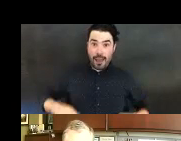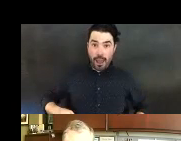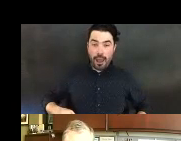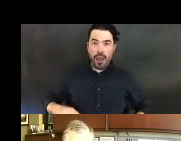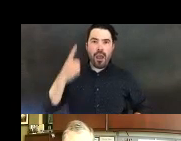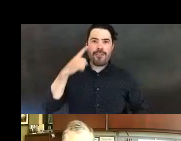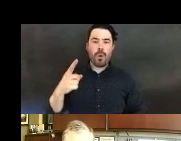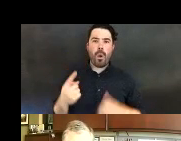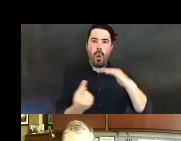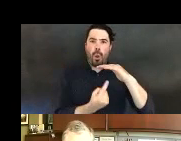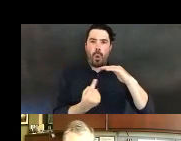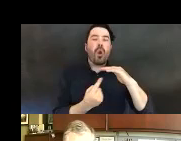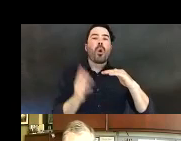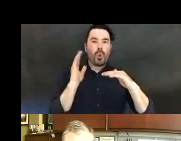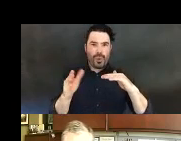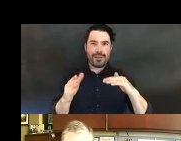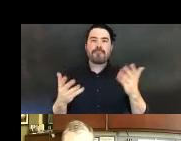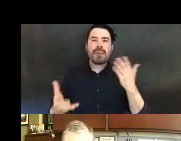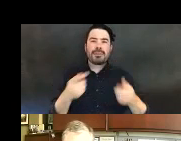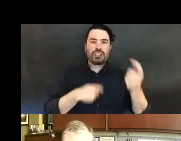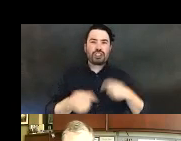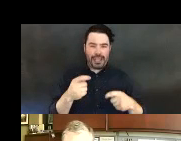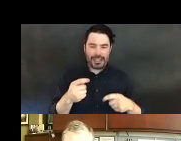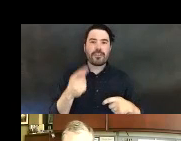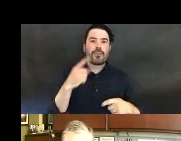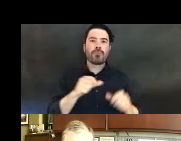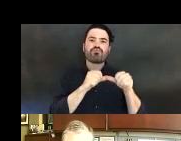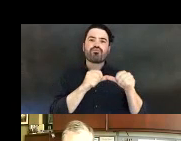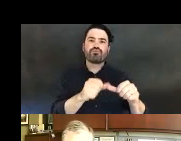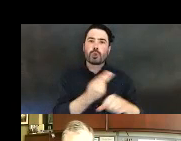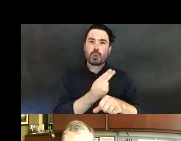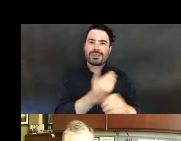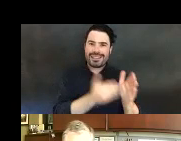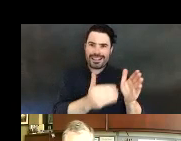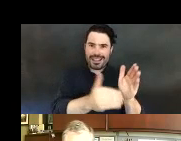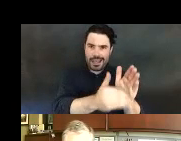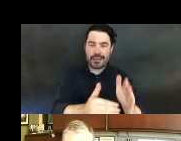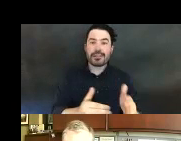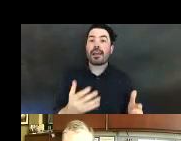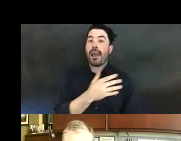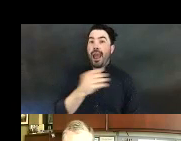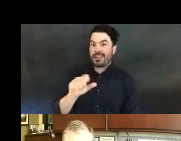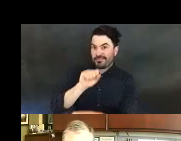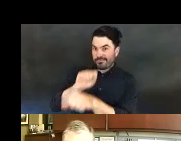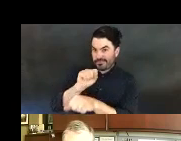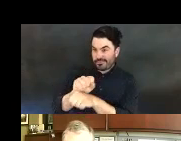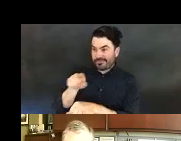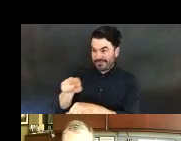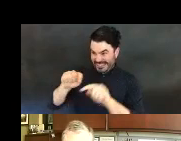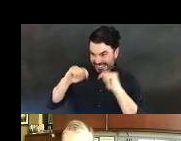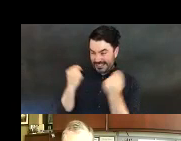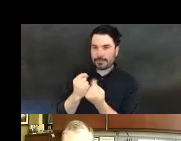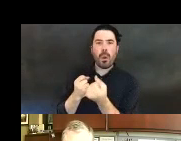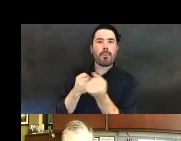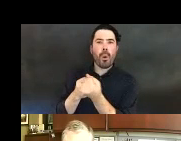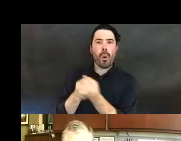going forward. And then a number of other things around teamwork and support across the organization that have allowed us to manage our supply